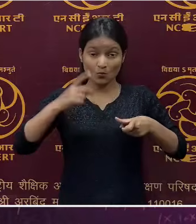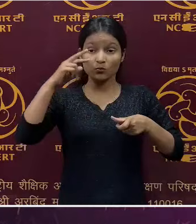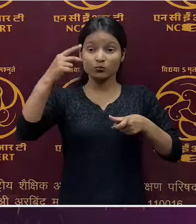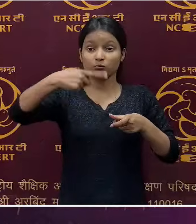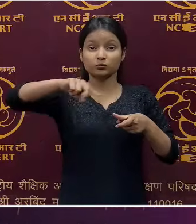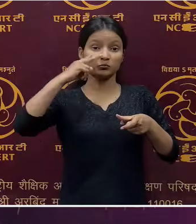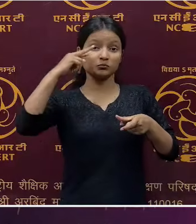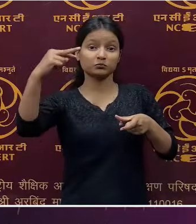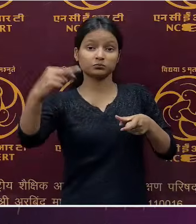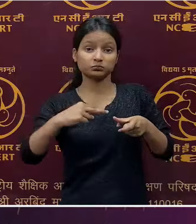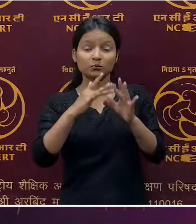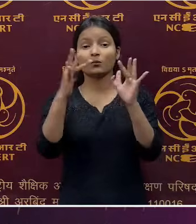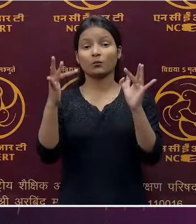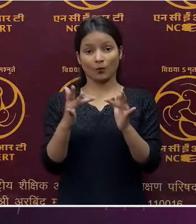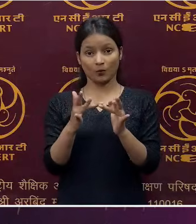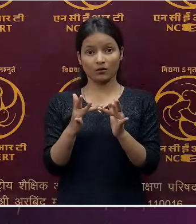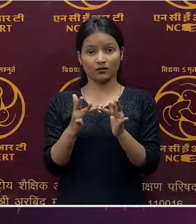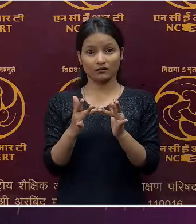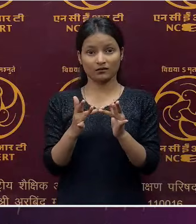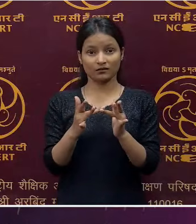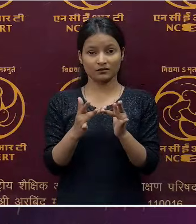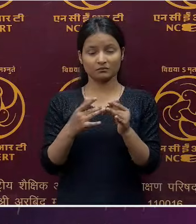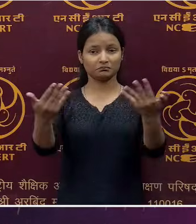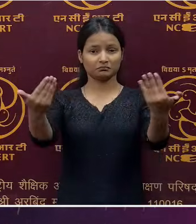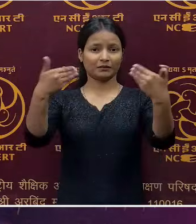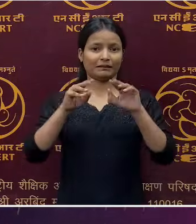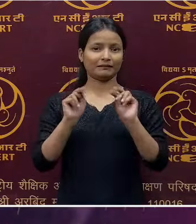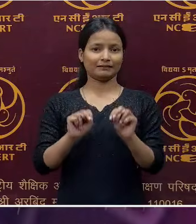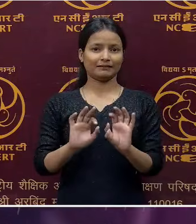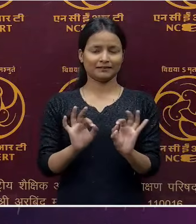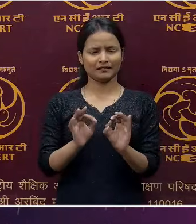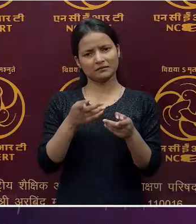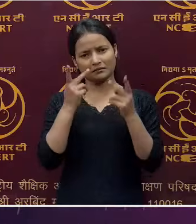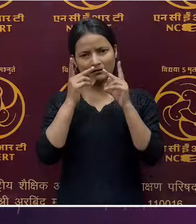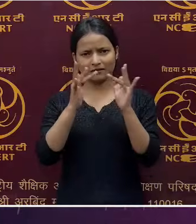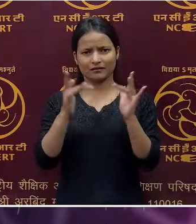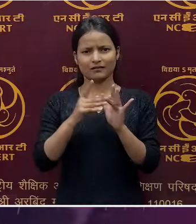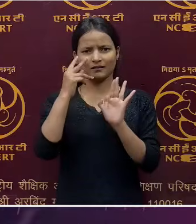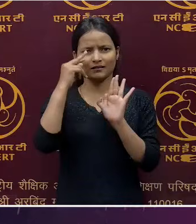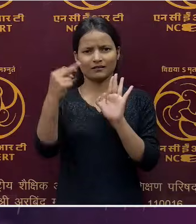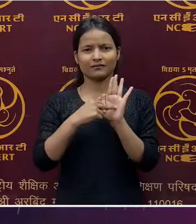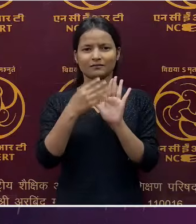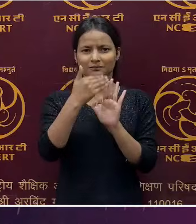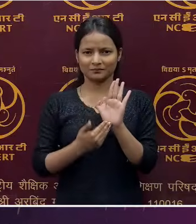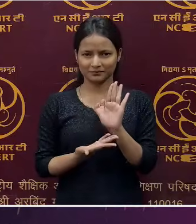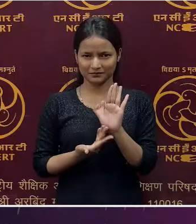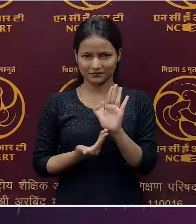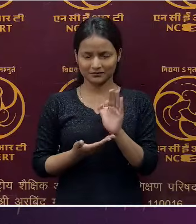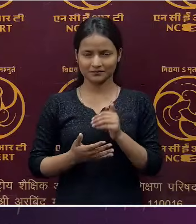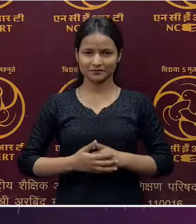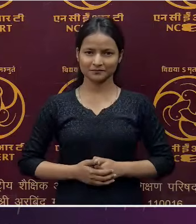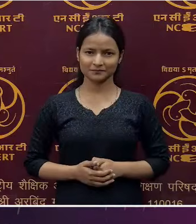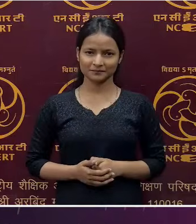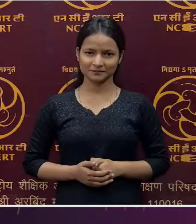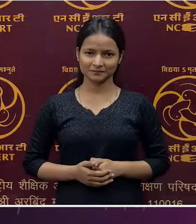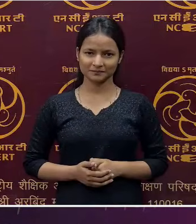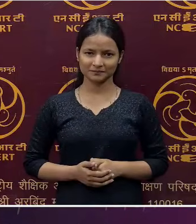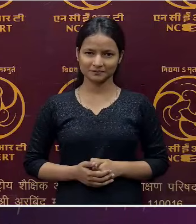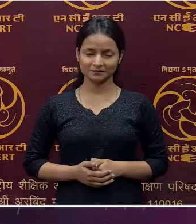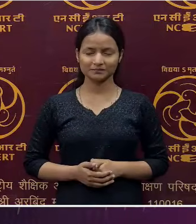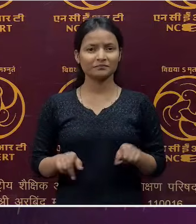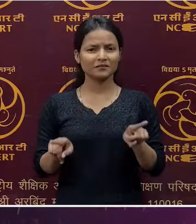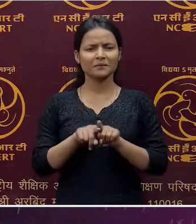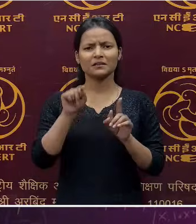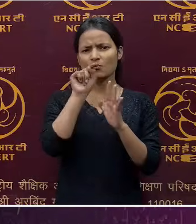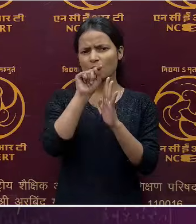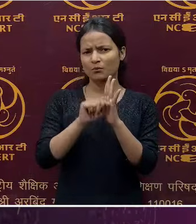any other device without needing any physical equipment and of course or any dedicated lab space. Some key